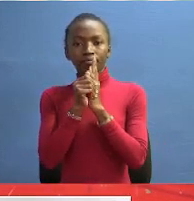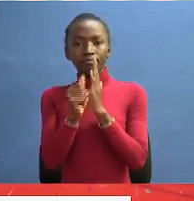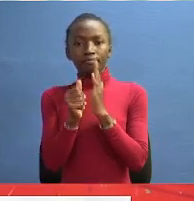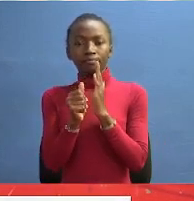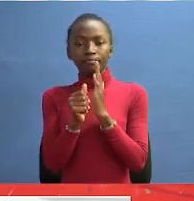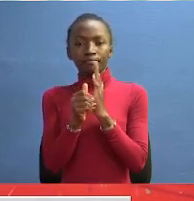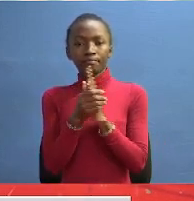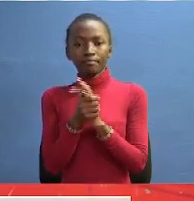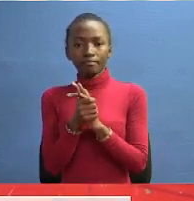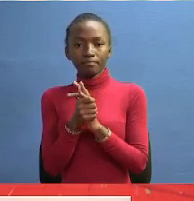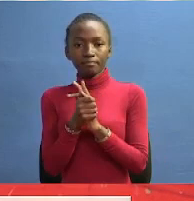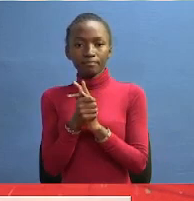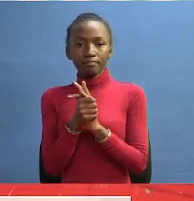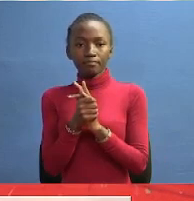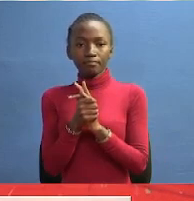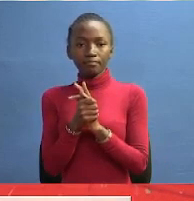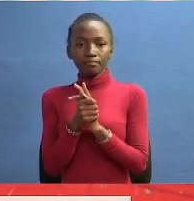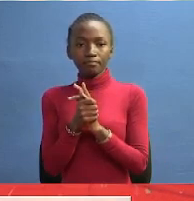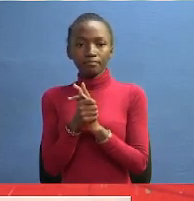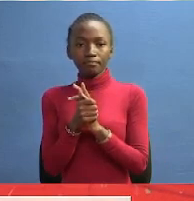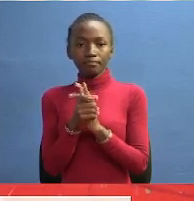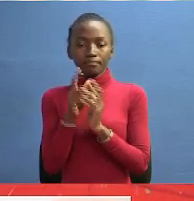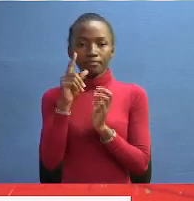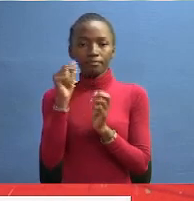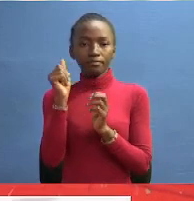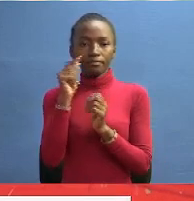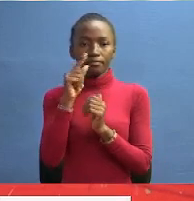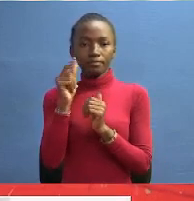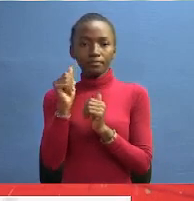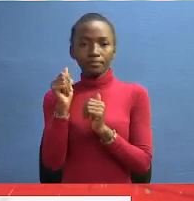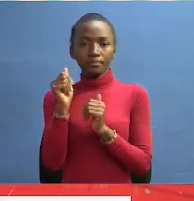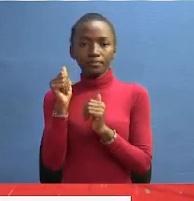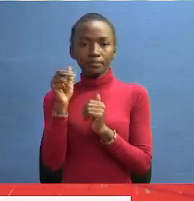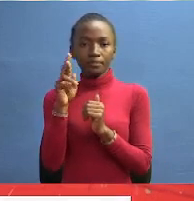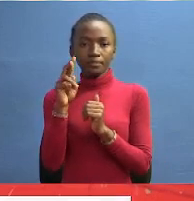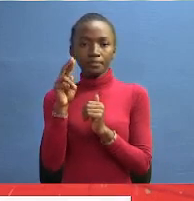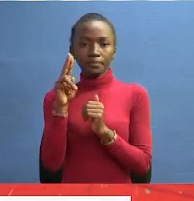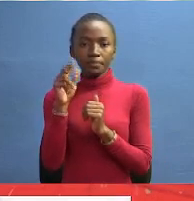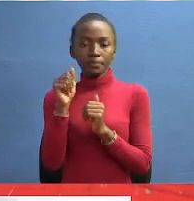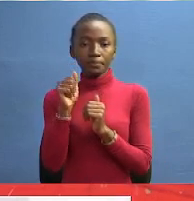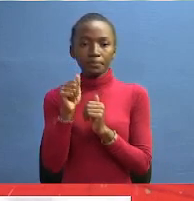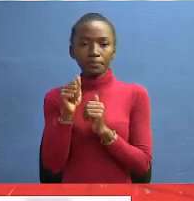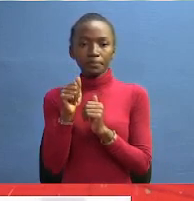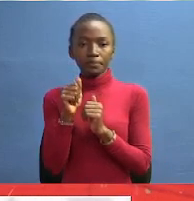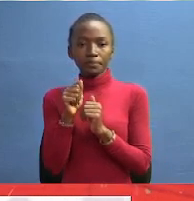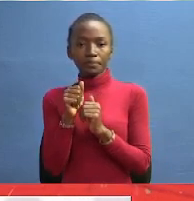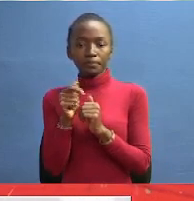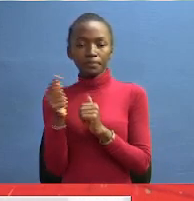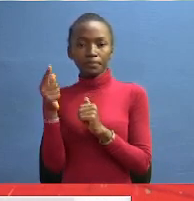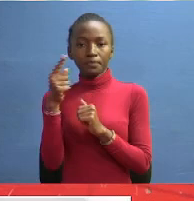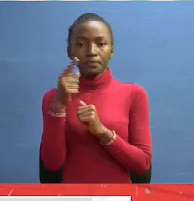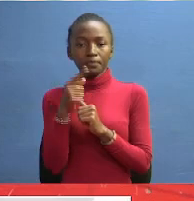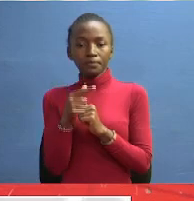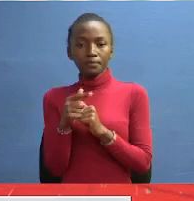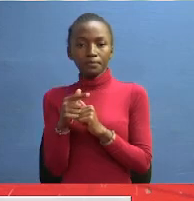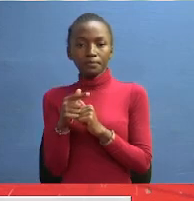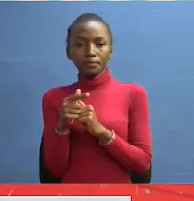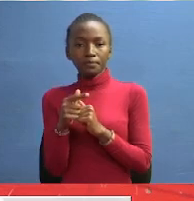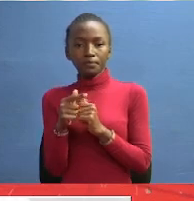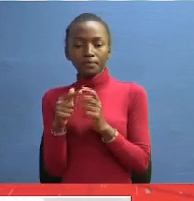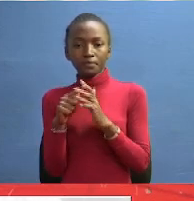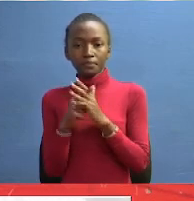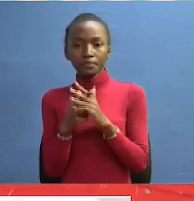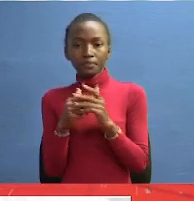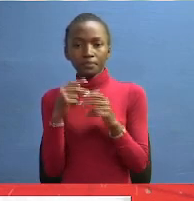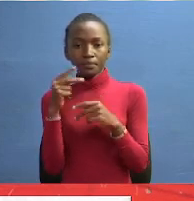the retired General Lazarus Sumbeo, to come on board so that he could begin that process.